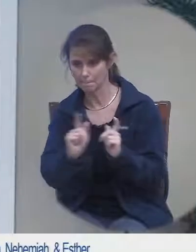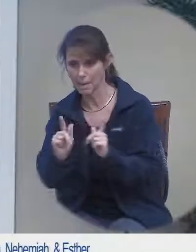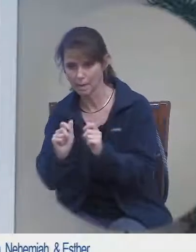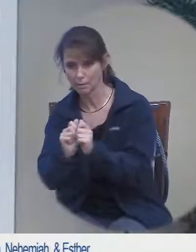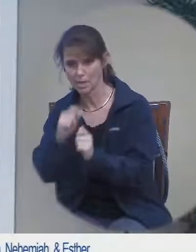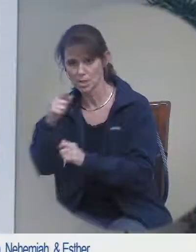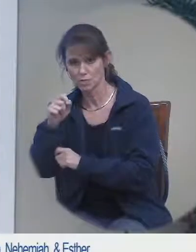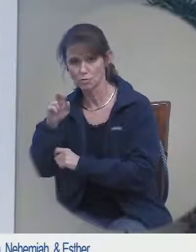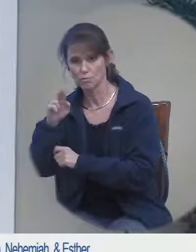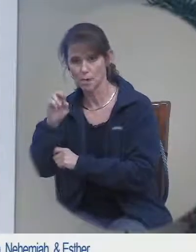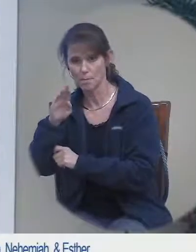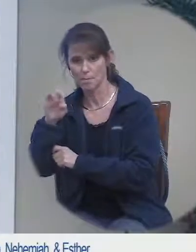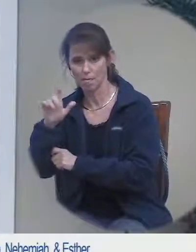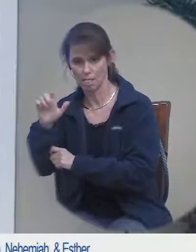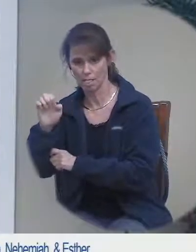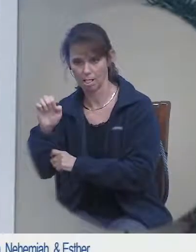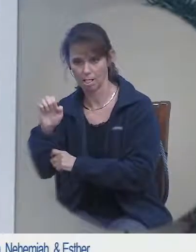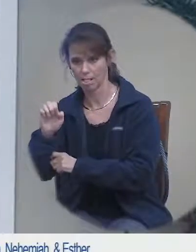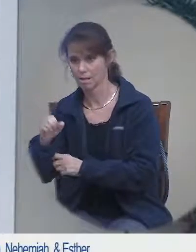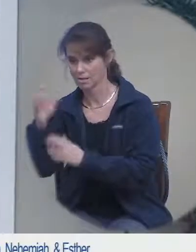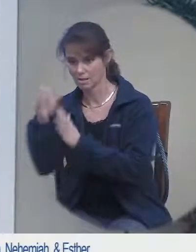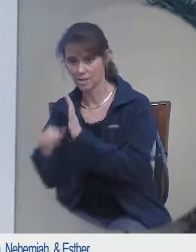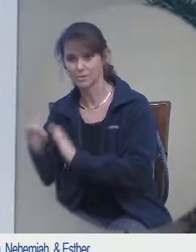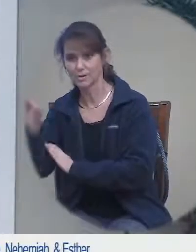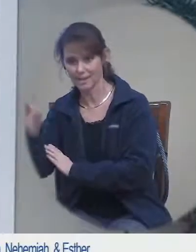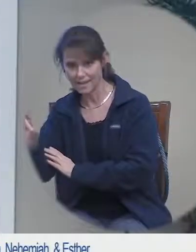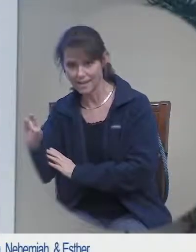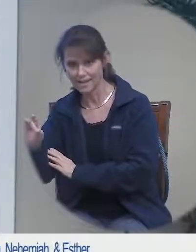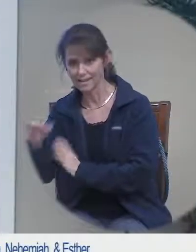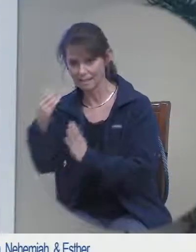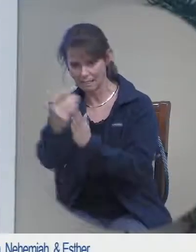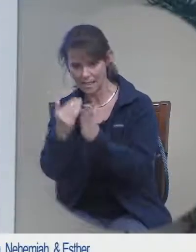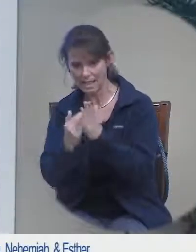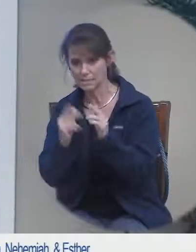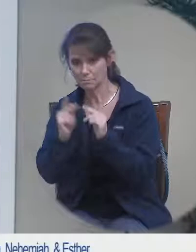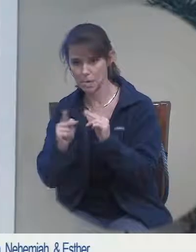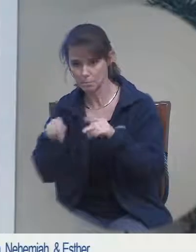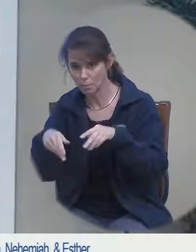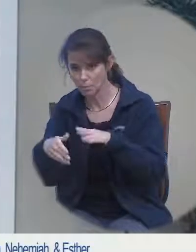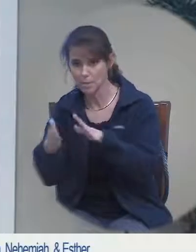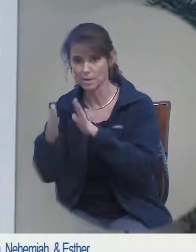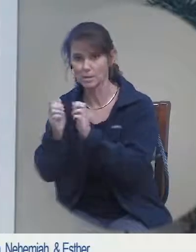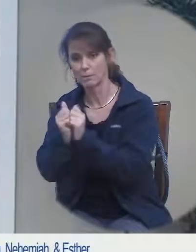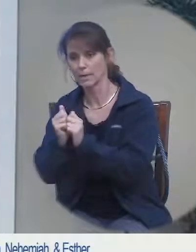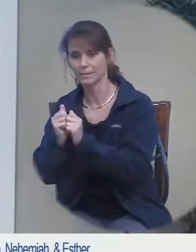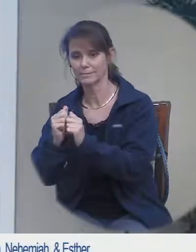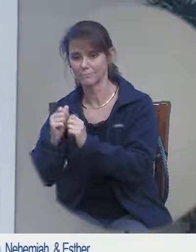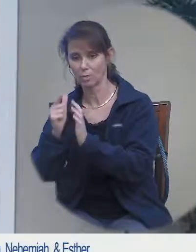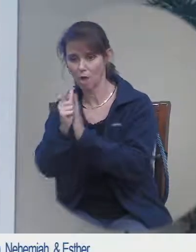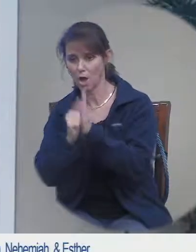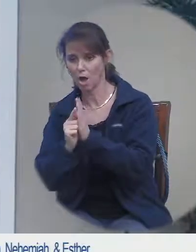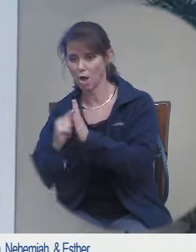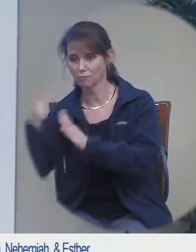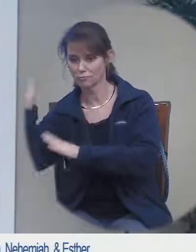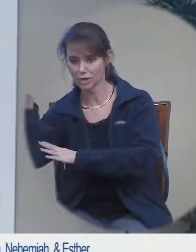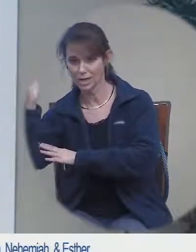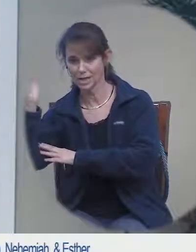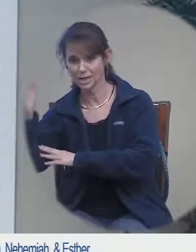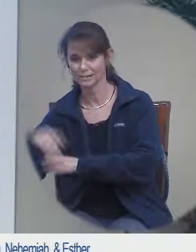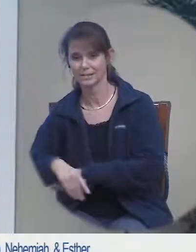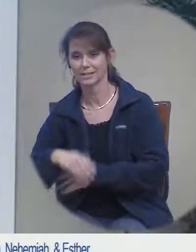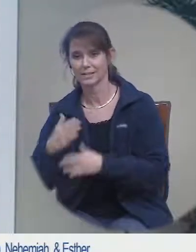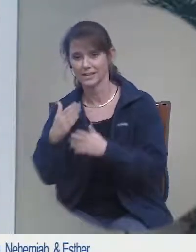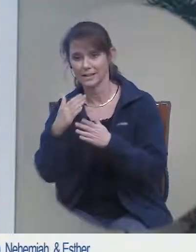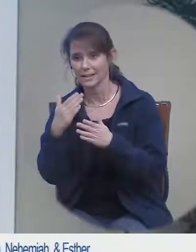makes a list of all those who were present when Ezra read the law. We look at chapter 10, they list all the 84 men